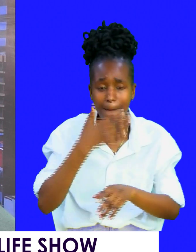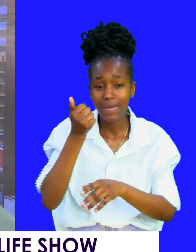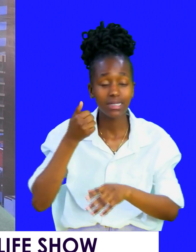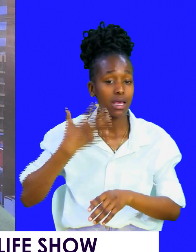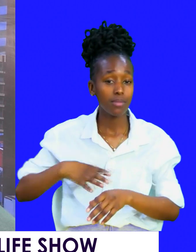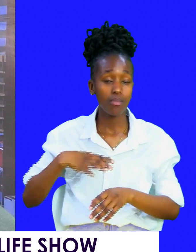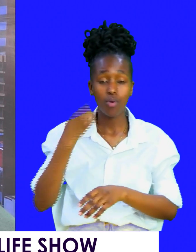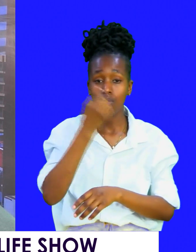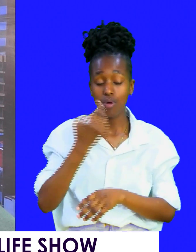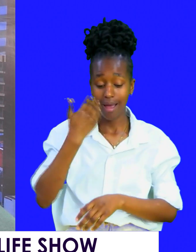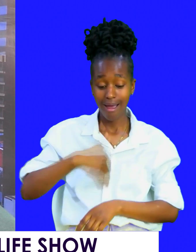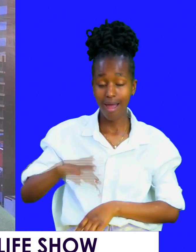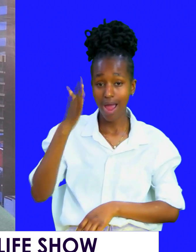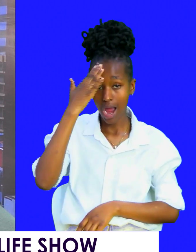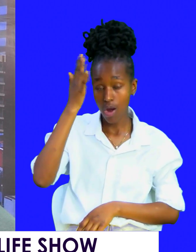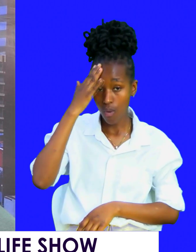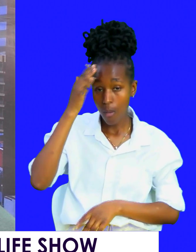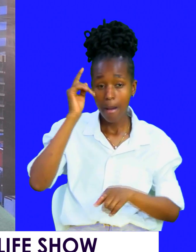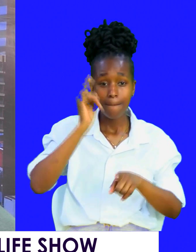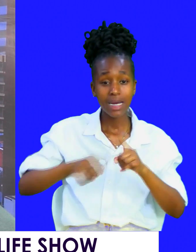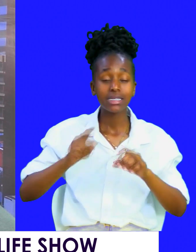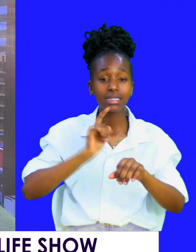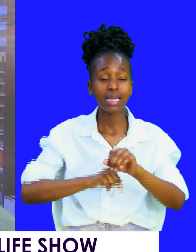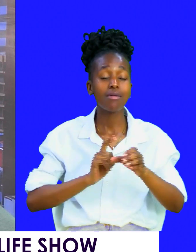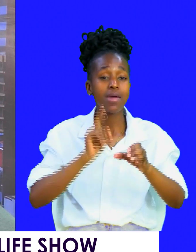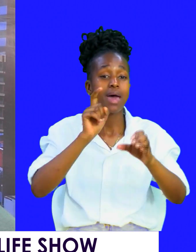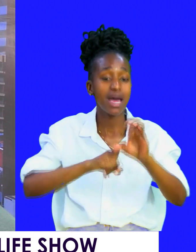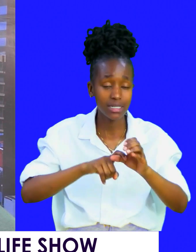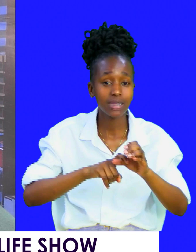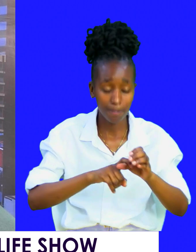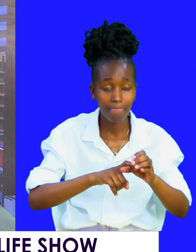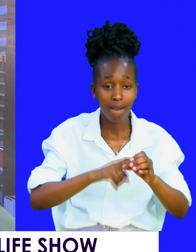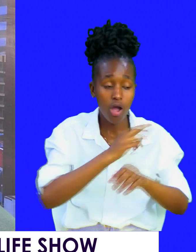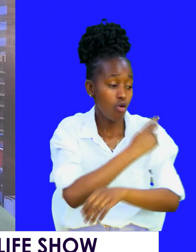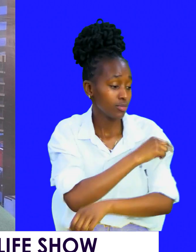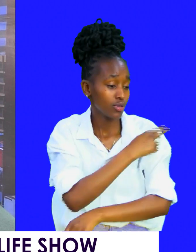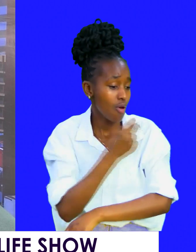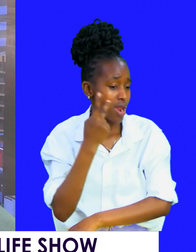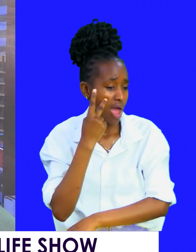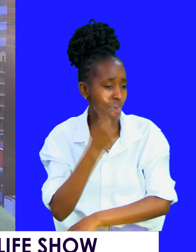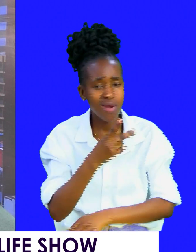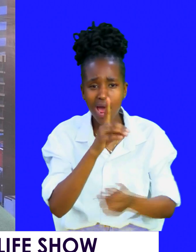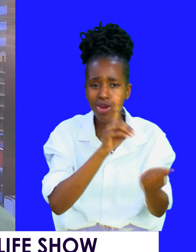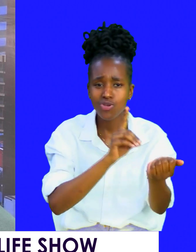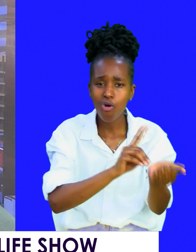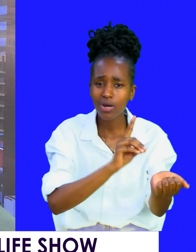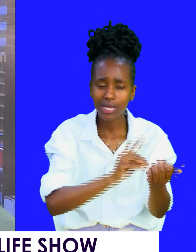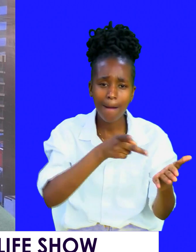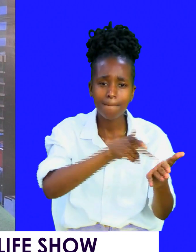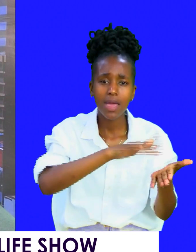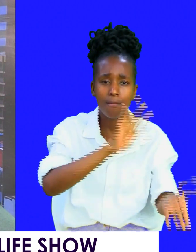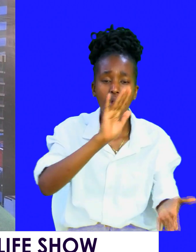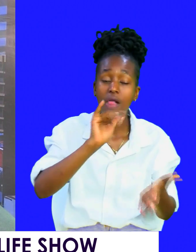I know. But when I get into a hospital, I discover that doctors are paid more than nurses.